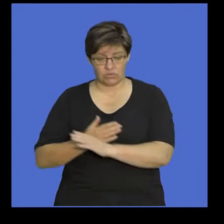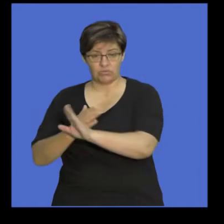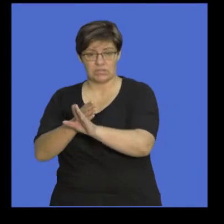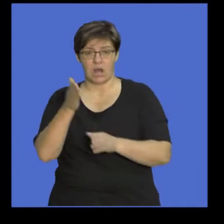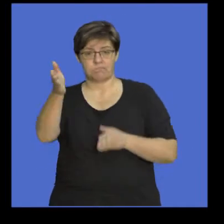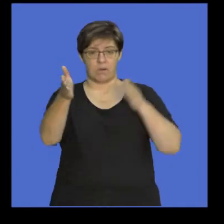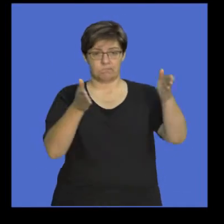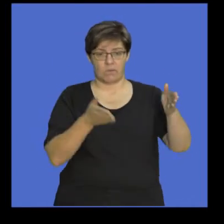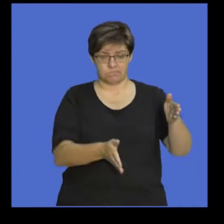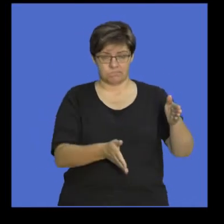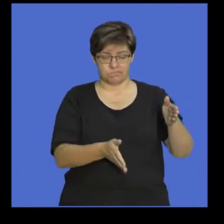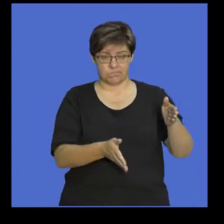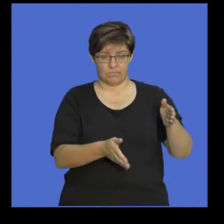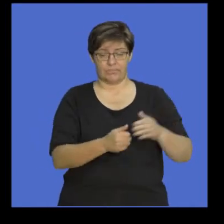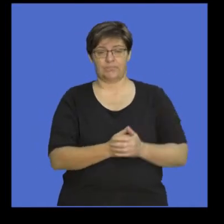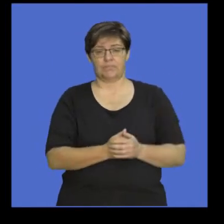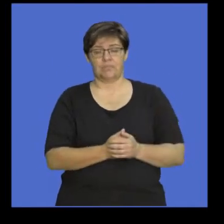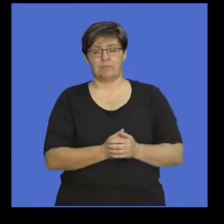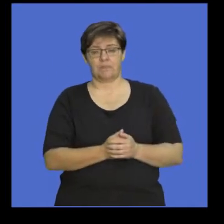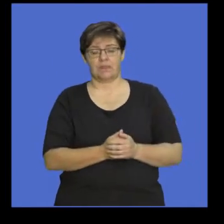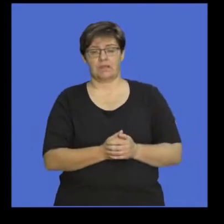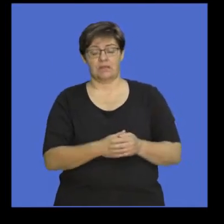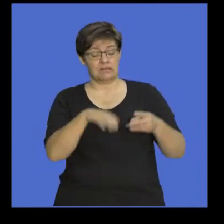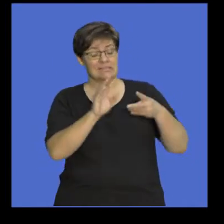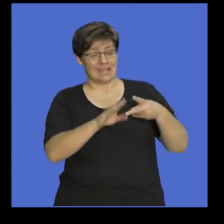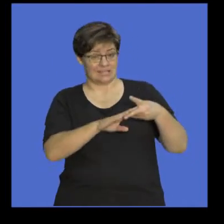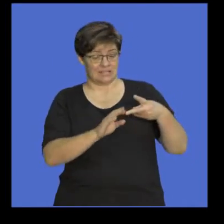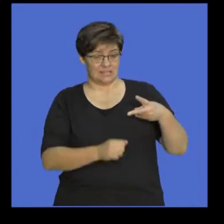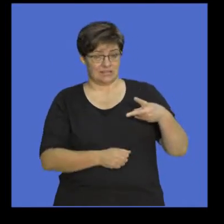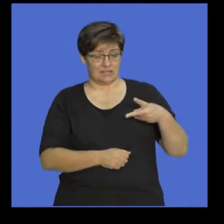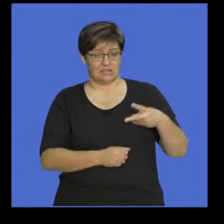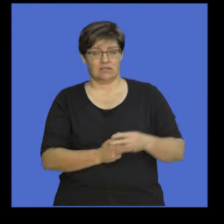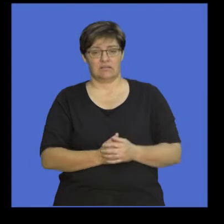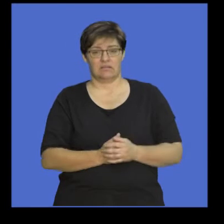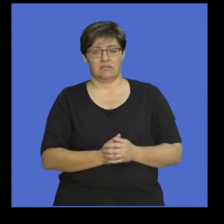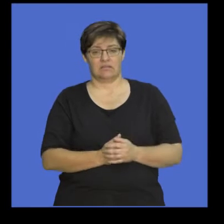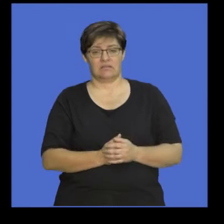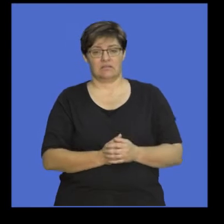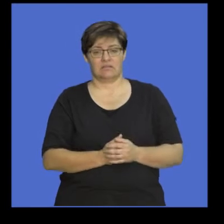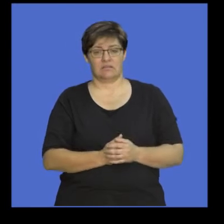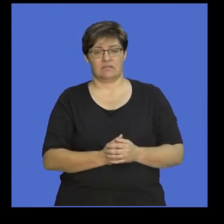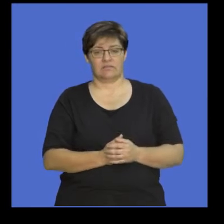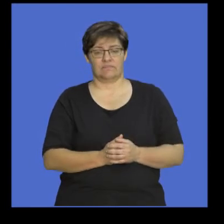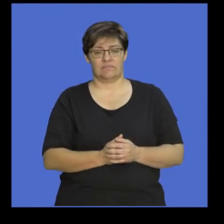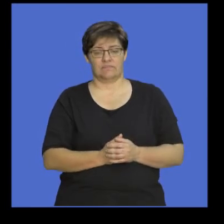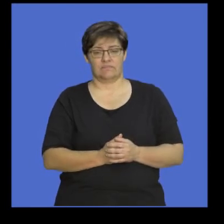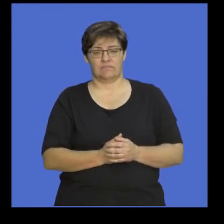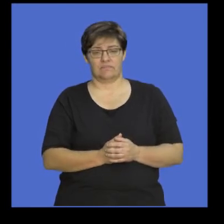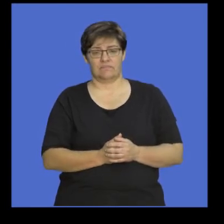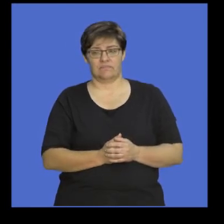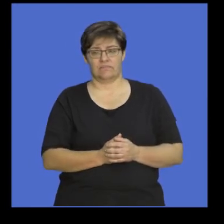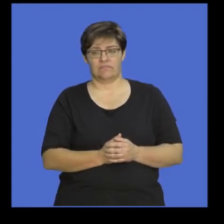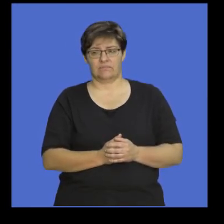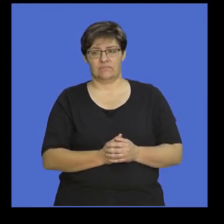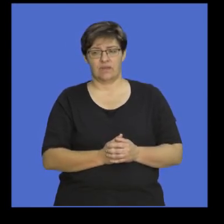connected in series. Okay, now the second thought that's also going to guide our discussion has to do with what happens to the